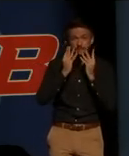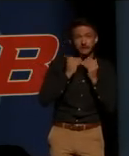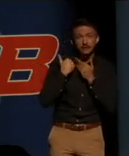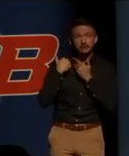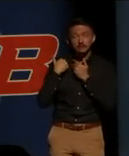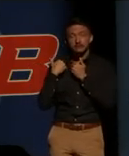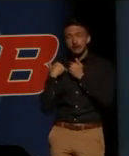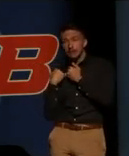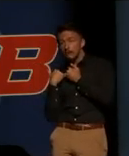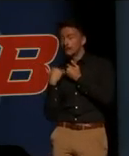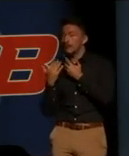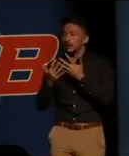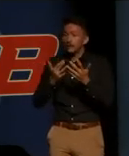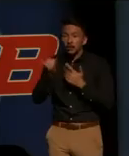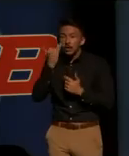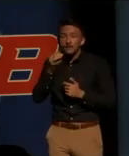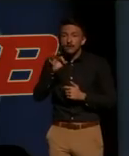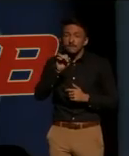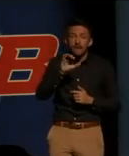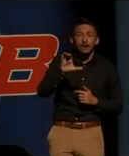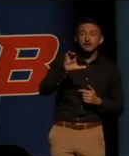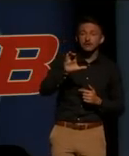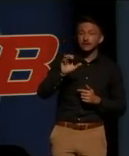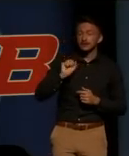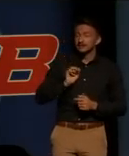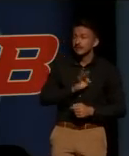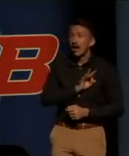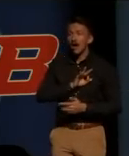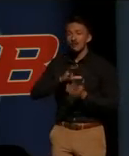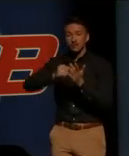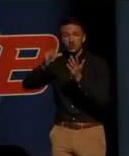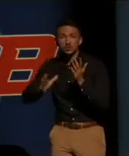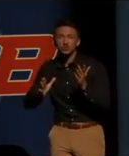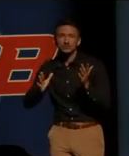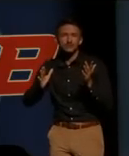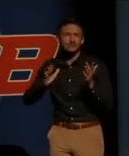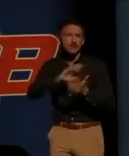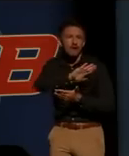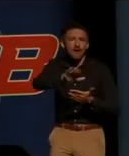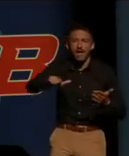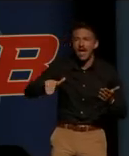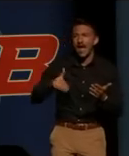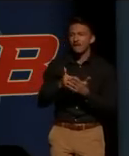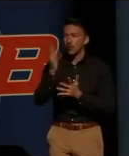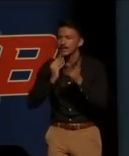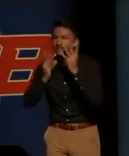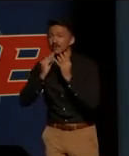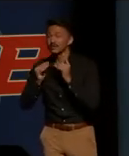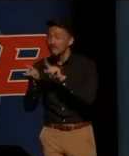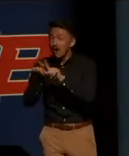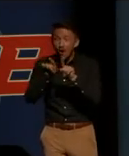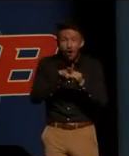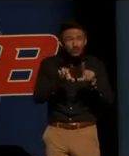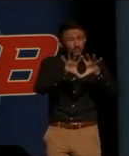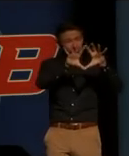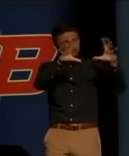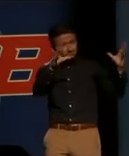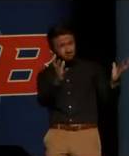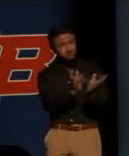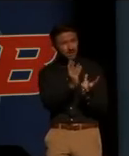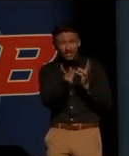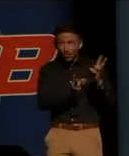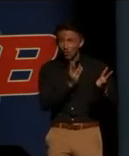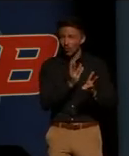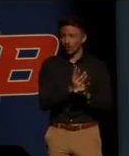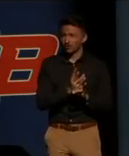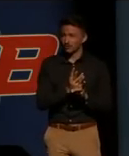whether they're faculty, students, or staff, and on people in the world around us. The Great